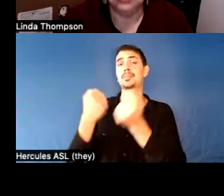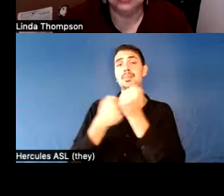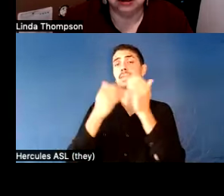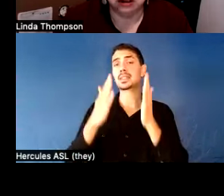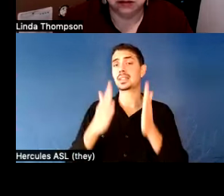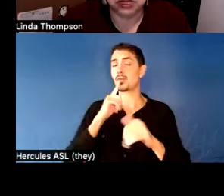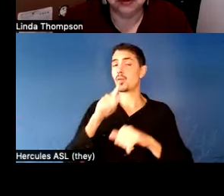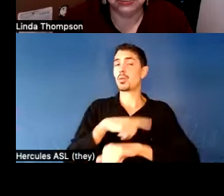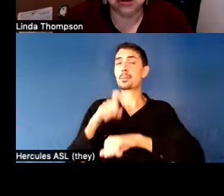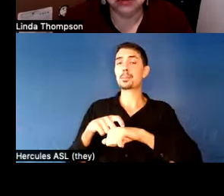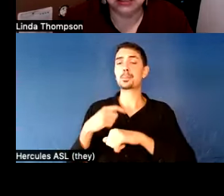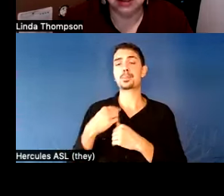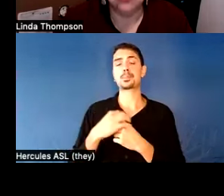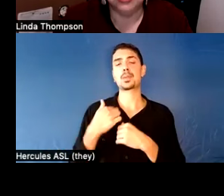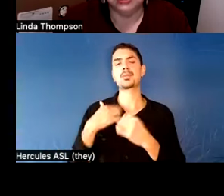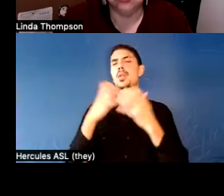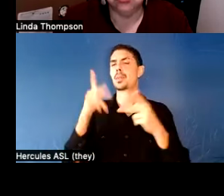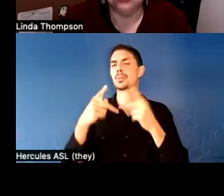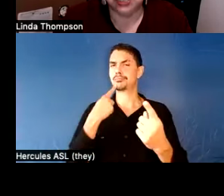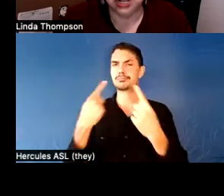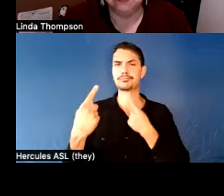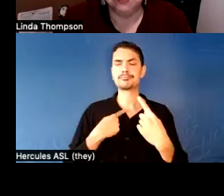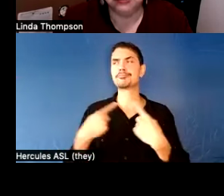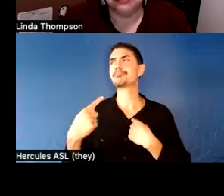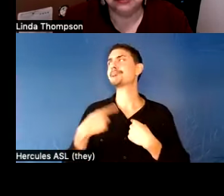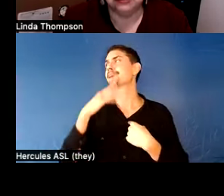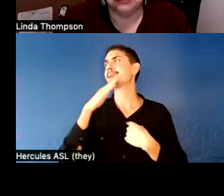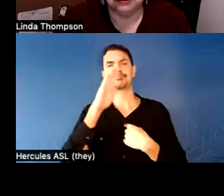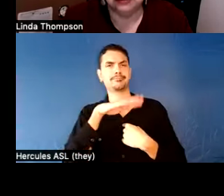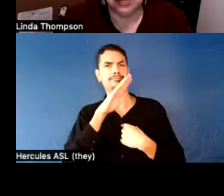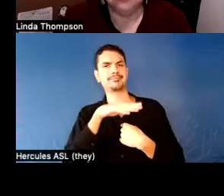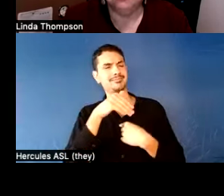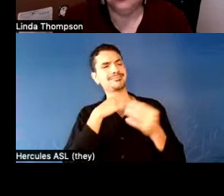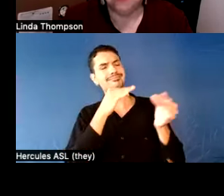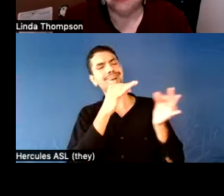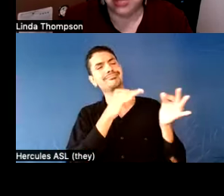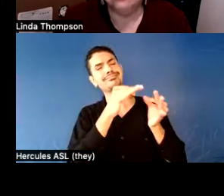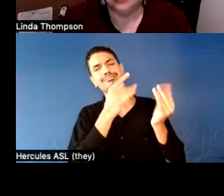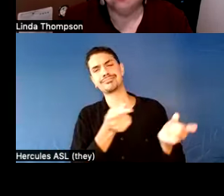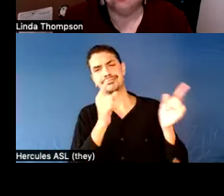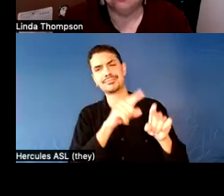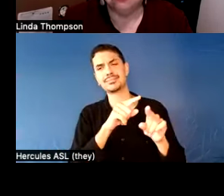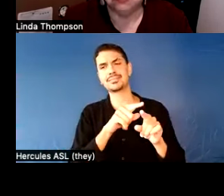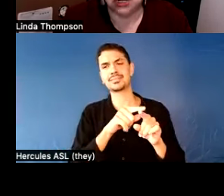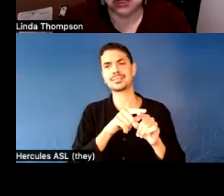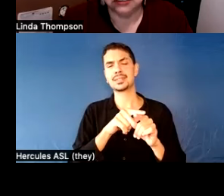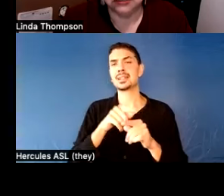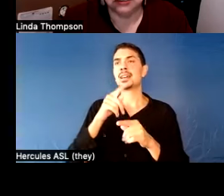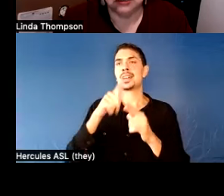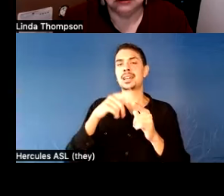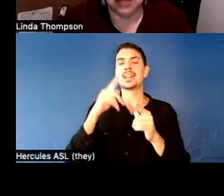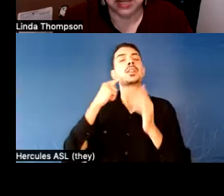had people tell me that when they told what happened, that people got mad at them.